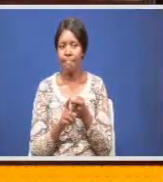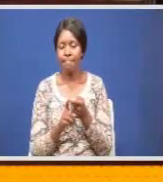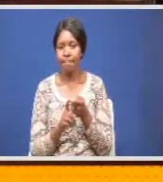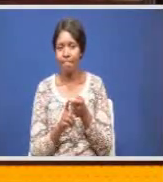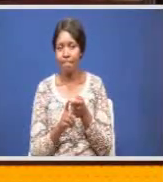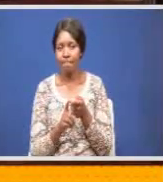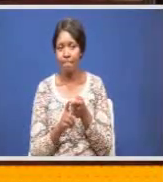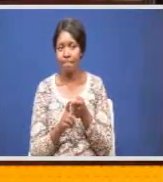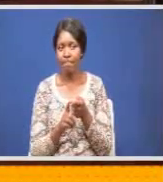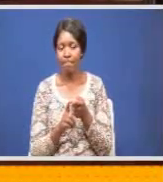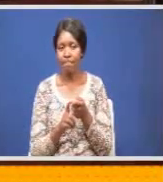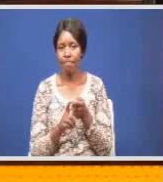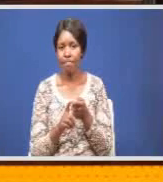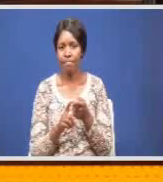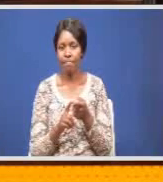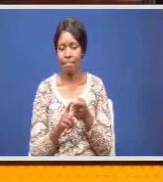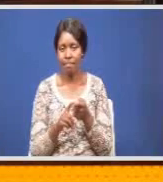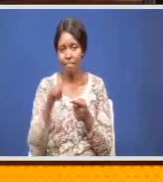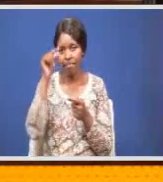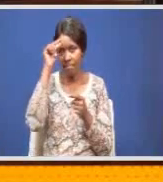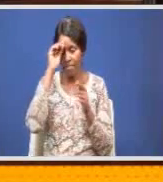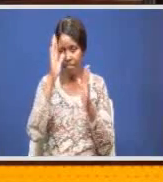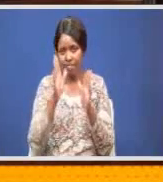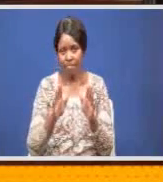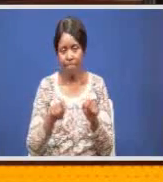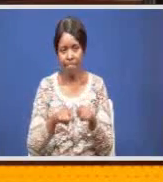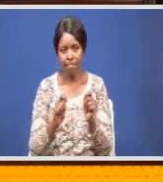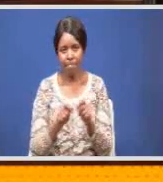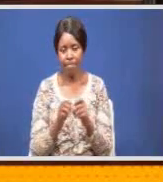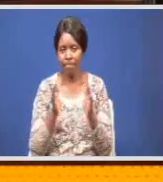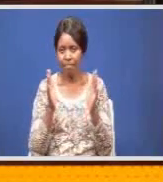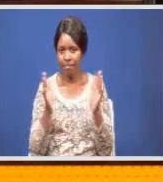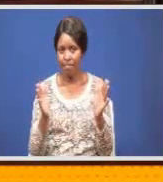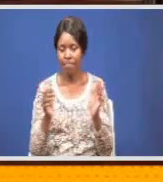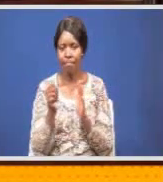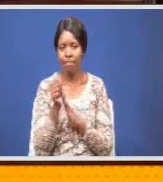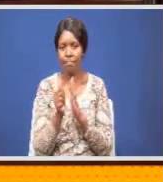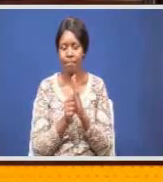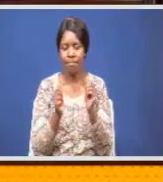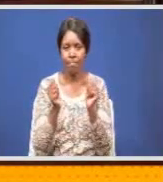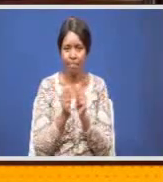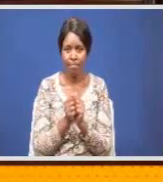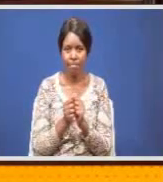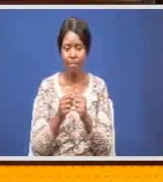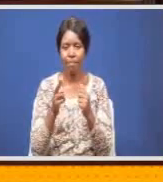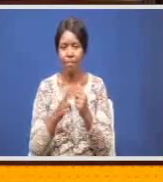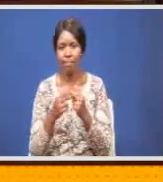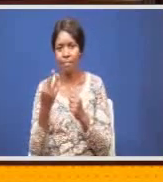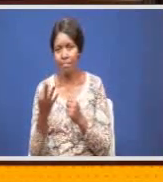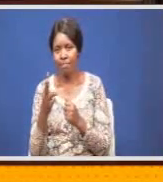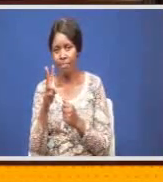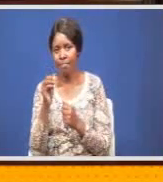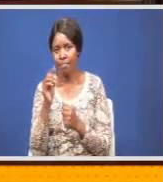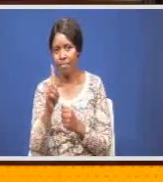county resources. The governor has grossly violated among others articles 10, 73, 201,